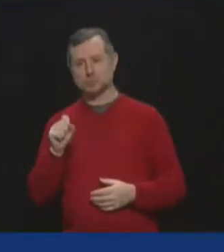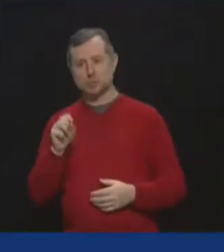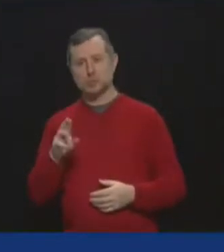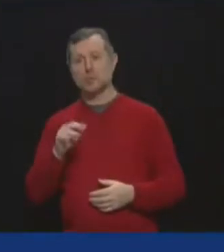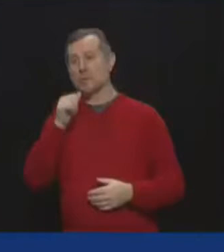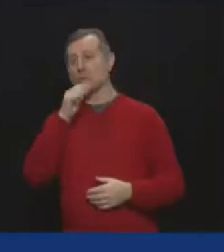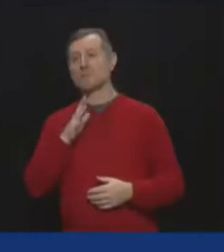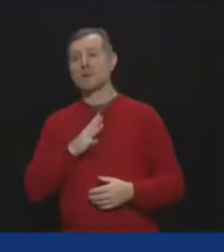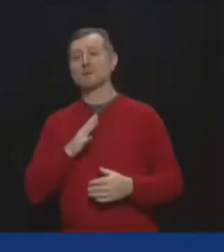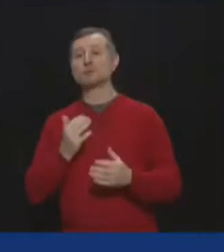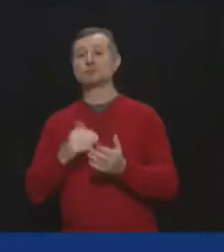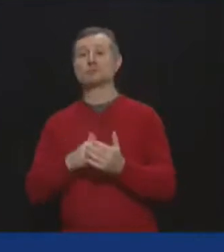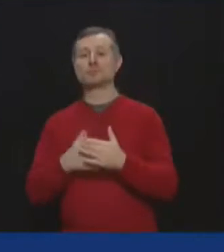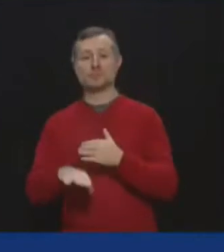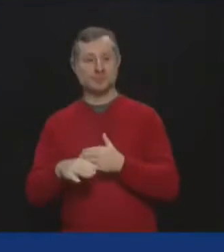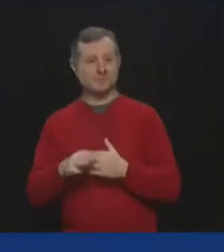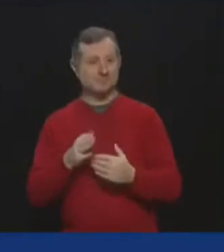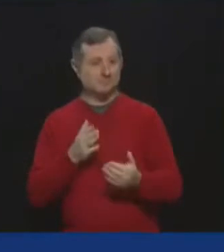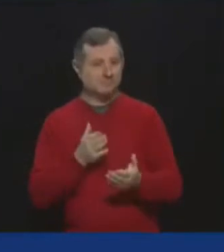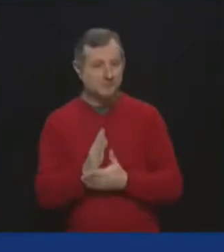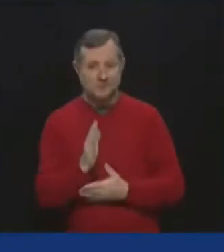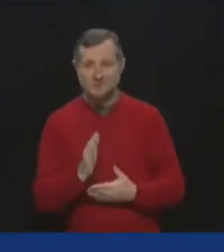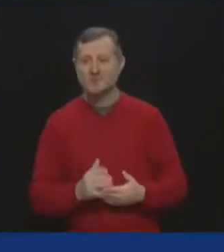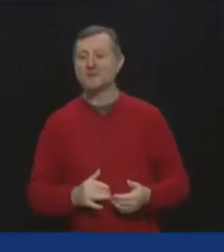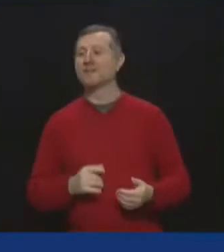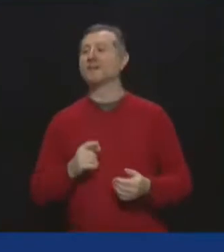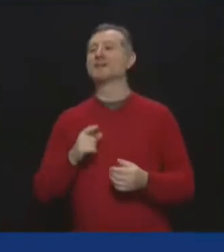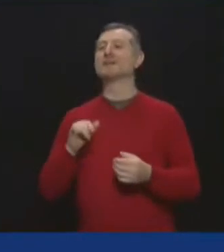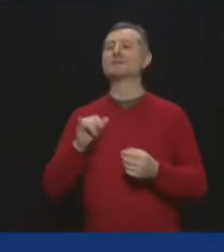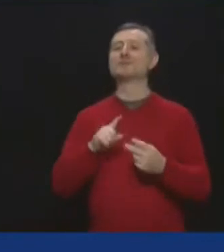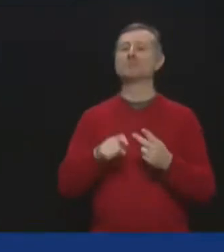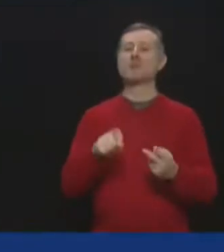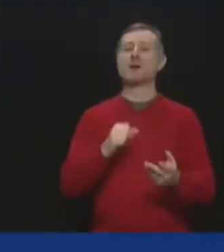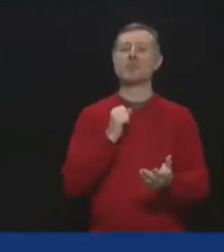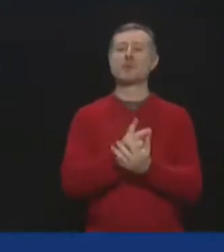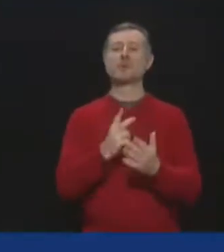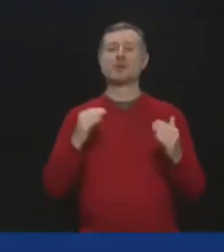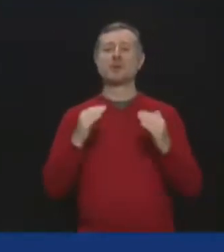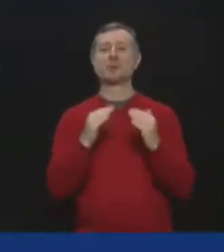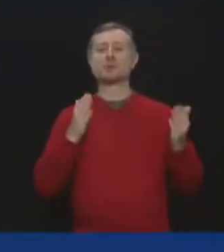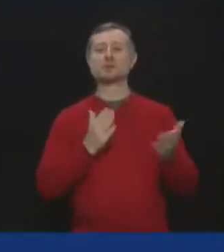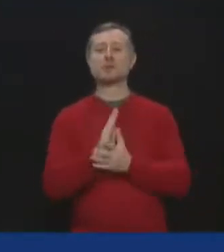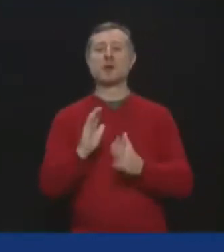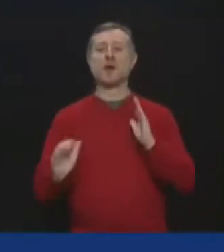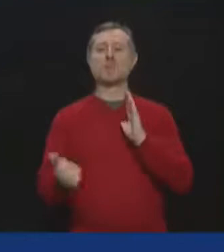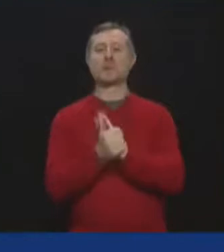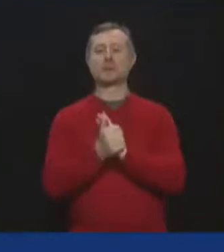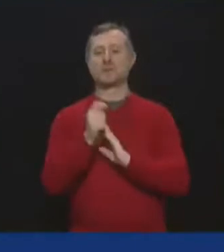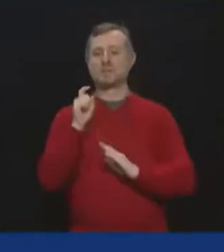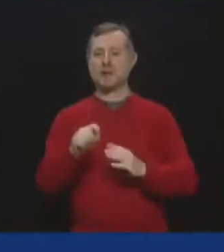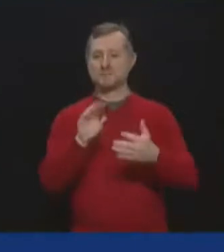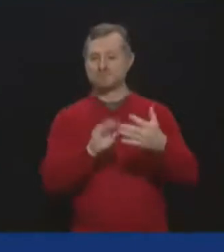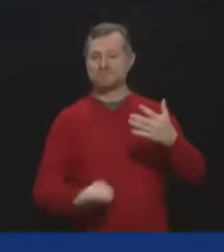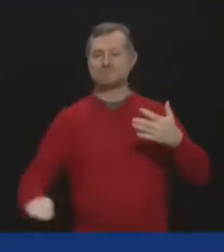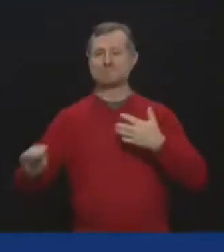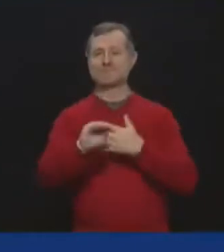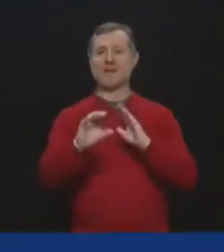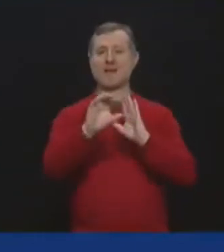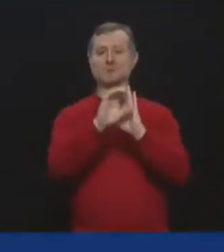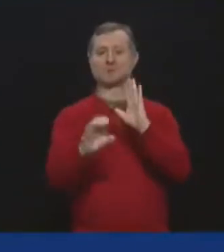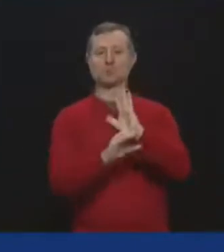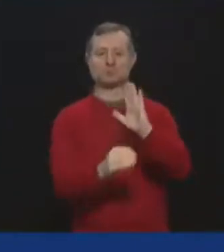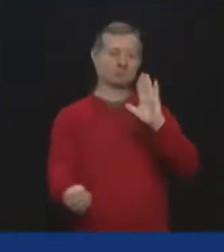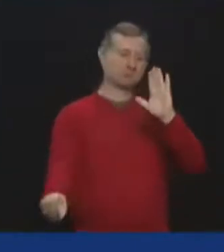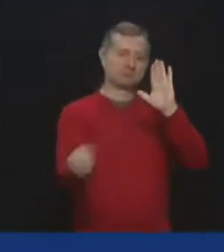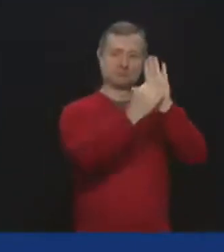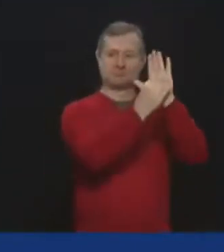and carve out the ratification of the Equal Rights Amendment into our Constitution. It's been ratified.